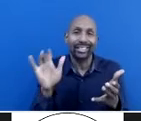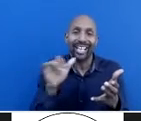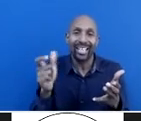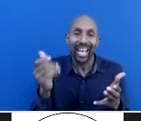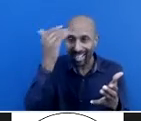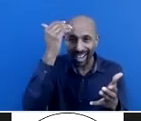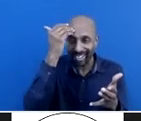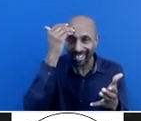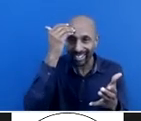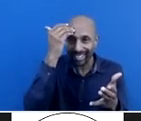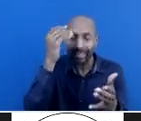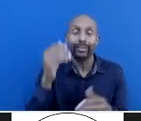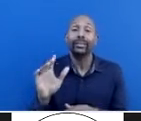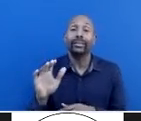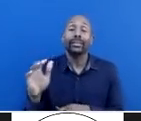embodied,